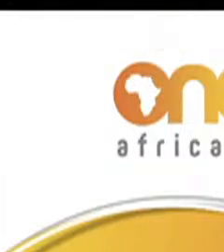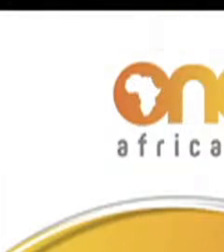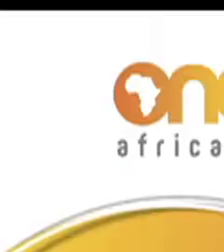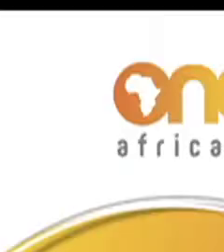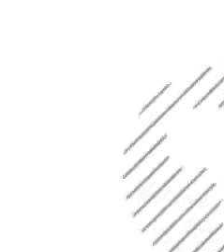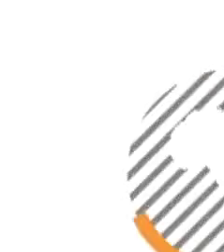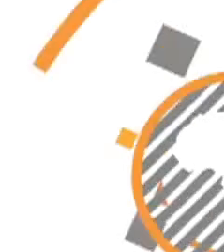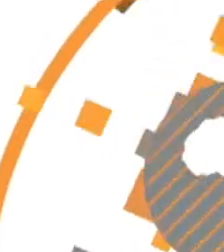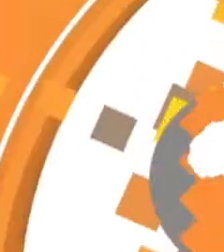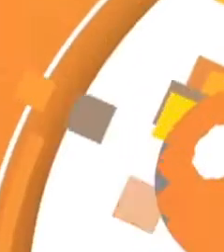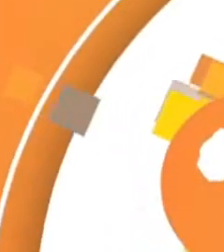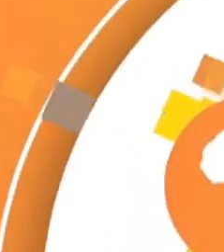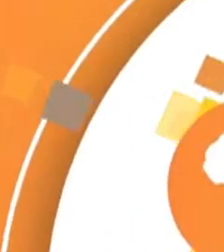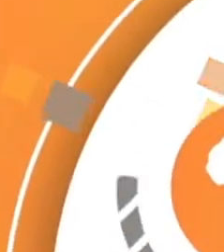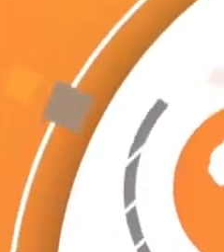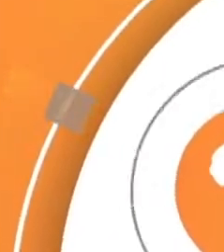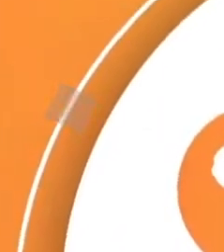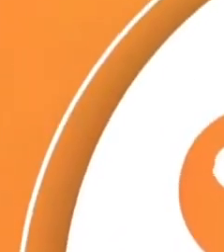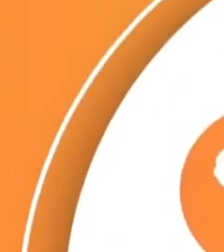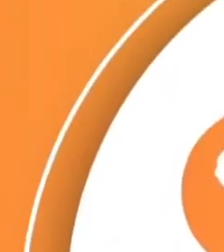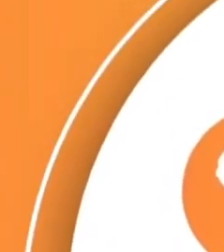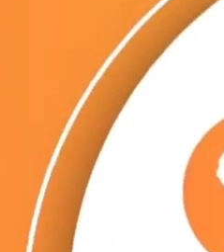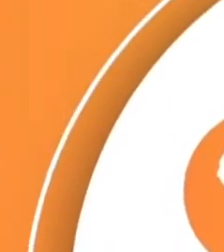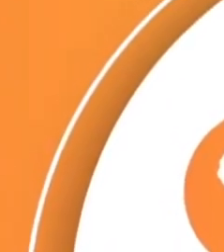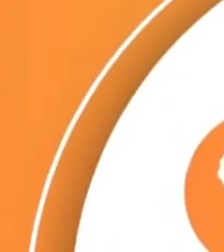for my continent.